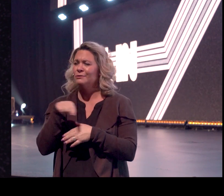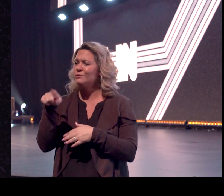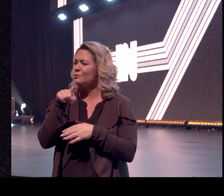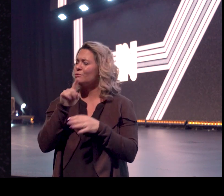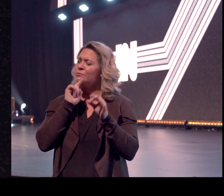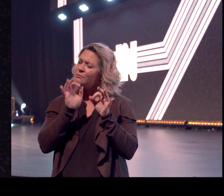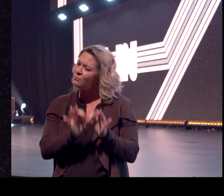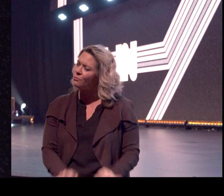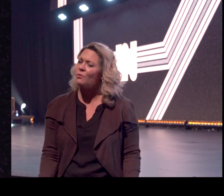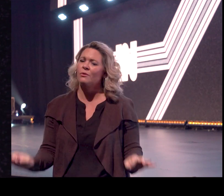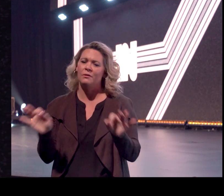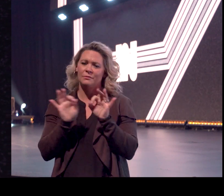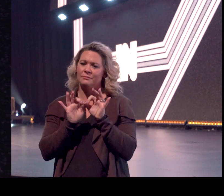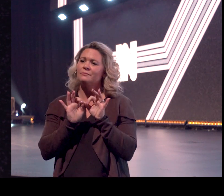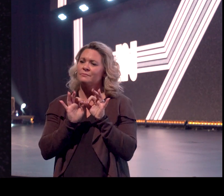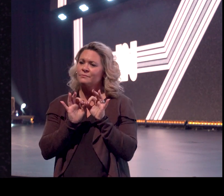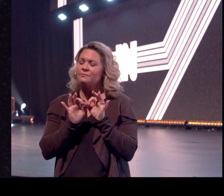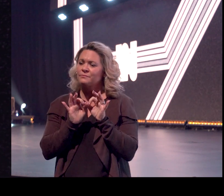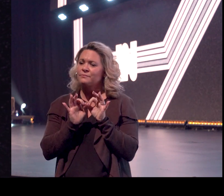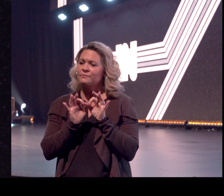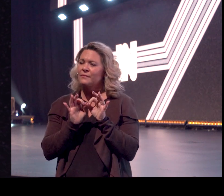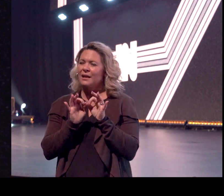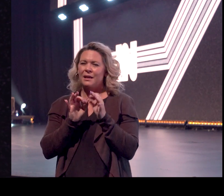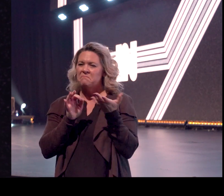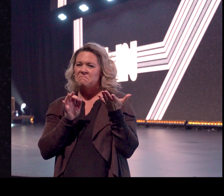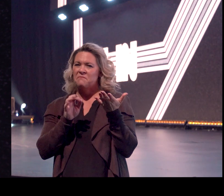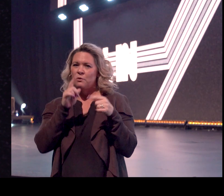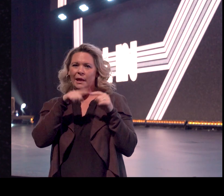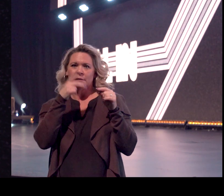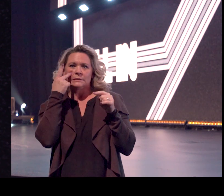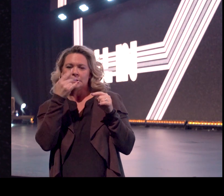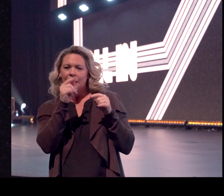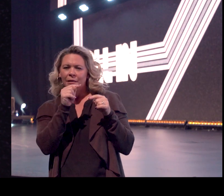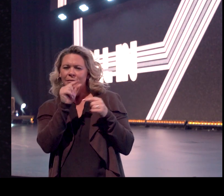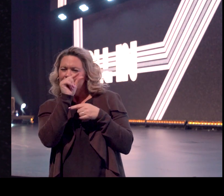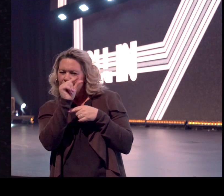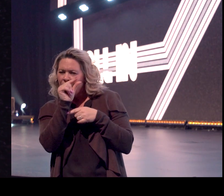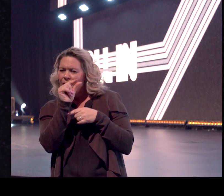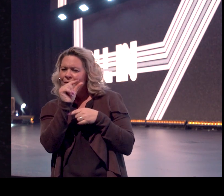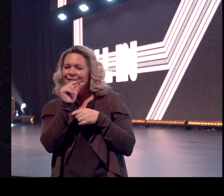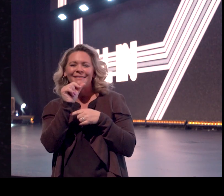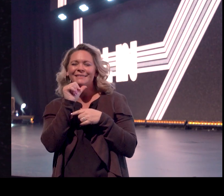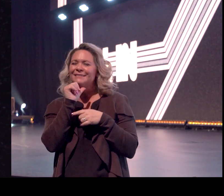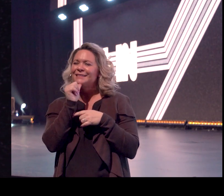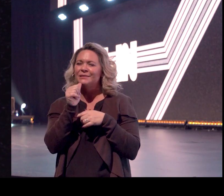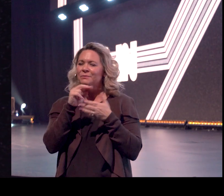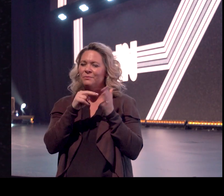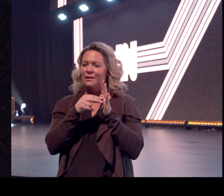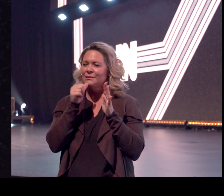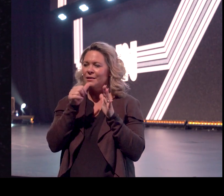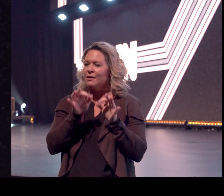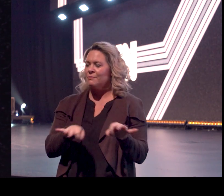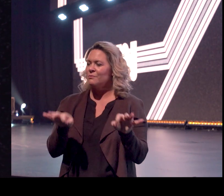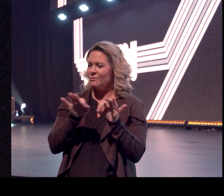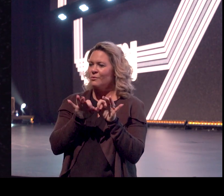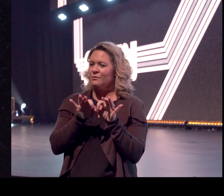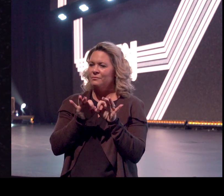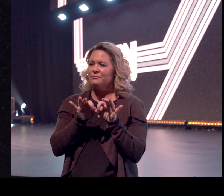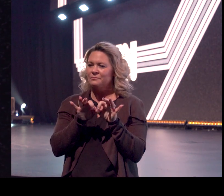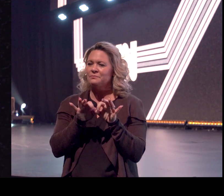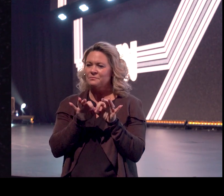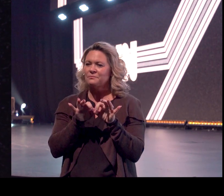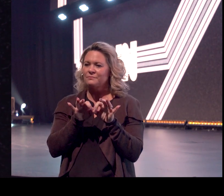That's how indispensable you are. And just because you can't see it, just because it's small, doesn't mean it's